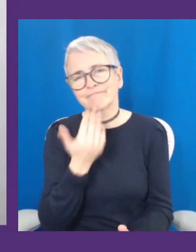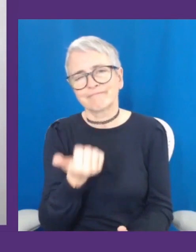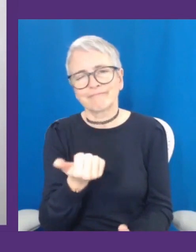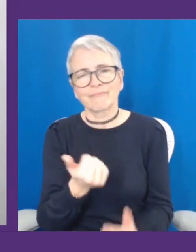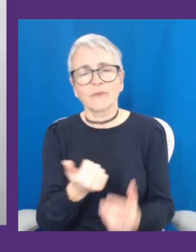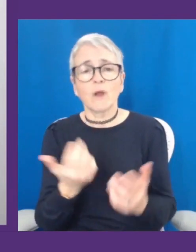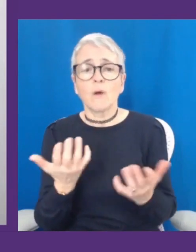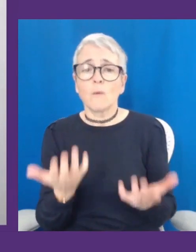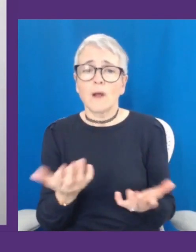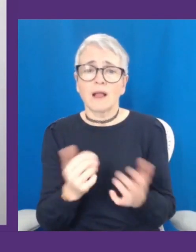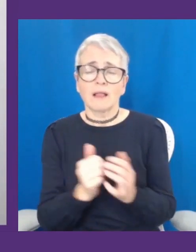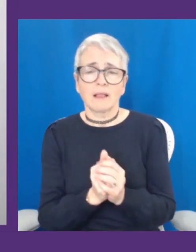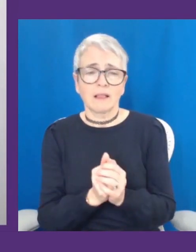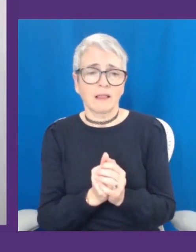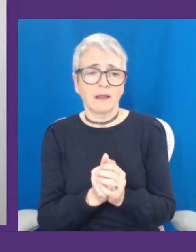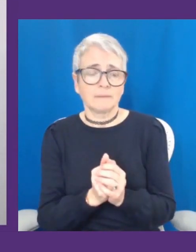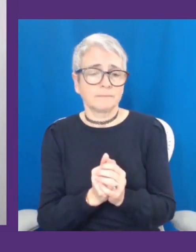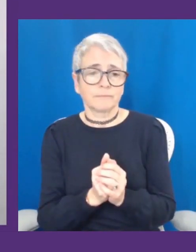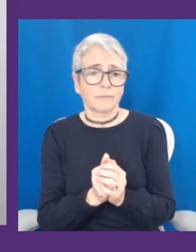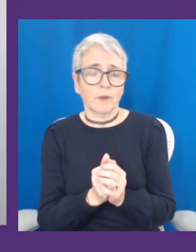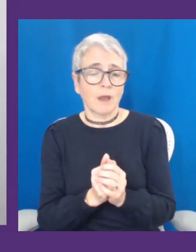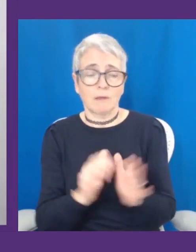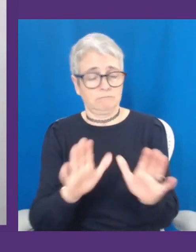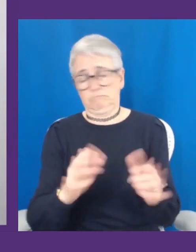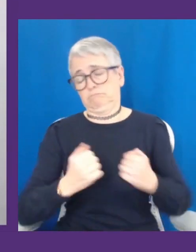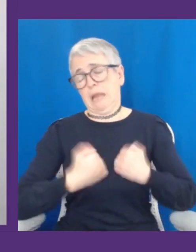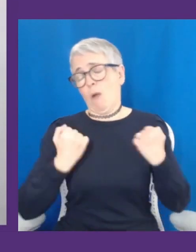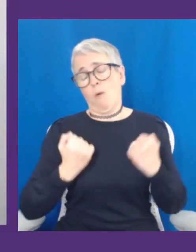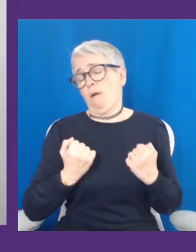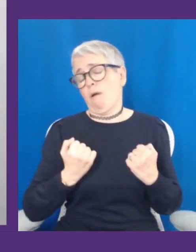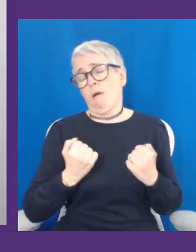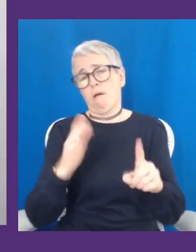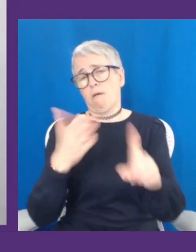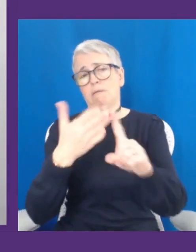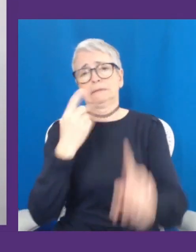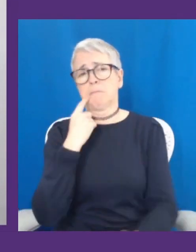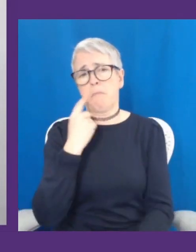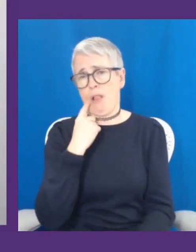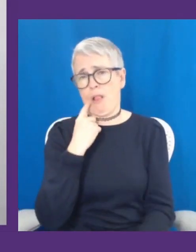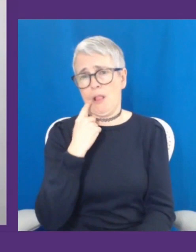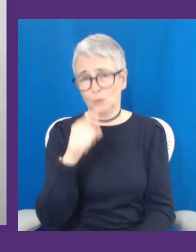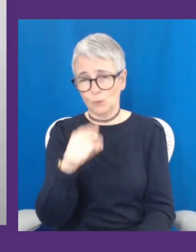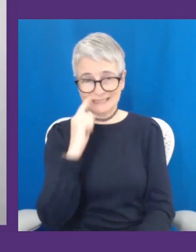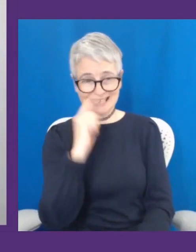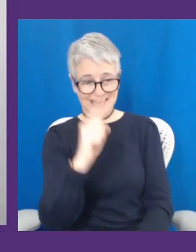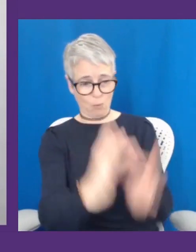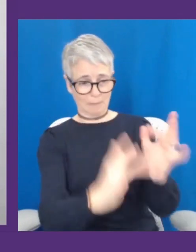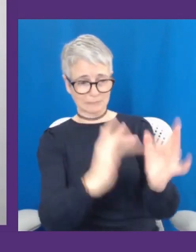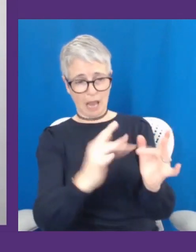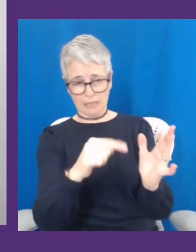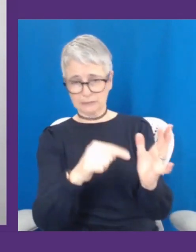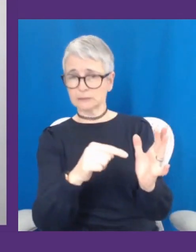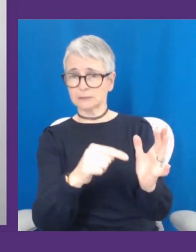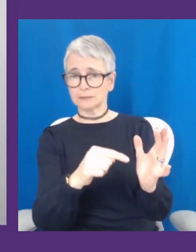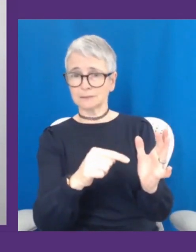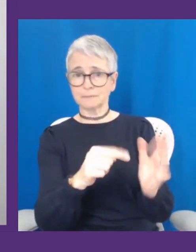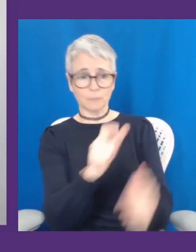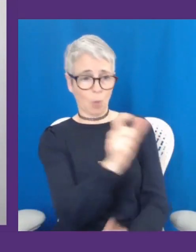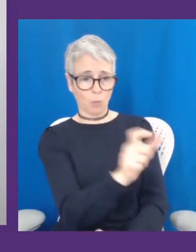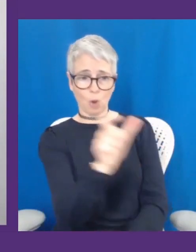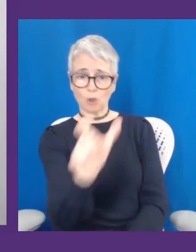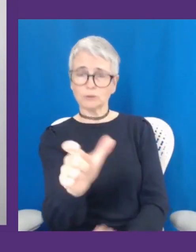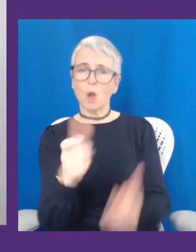got a very simple purpose in HSBC. If you go onto any of our websites, you'll see the words opening up a world